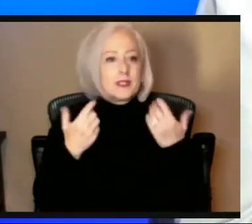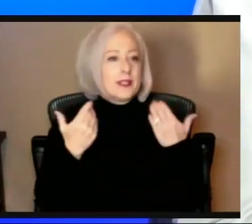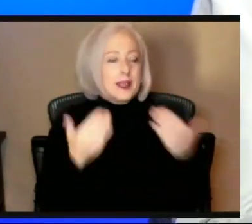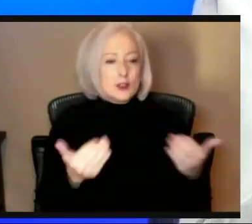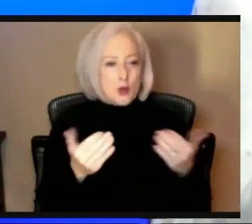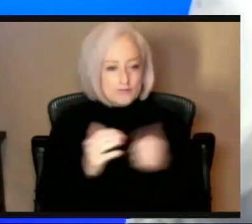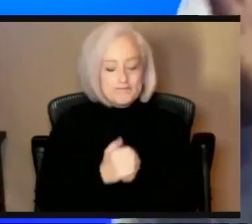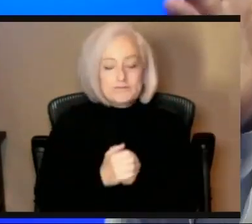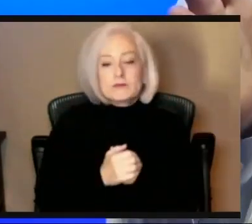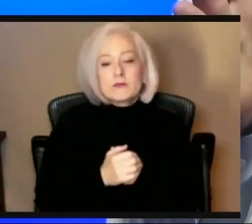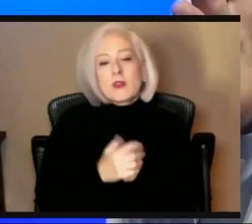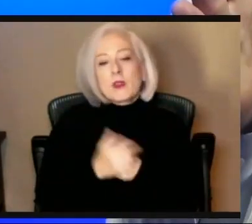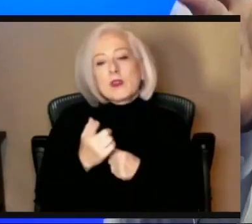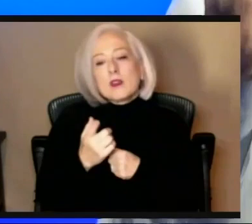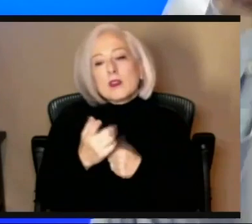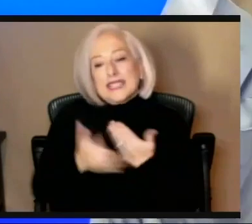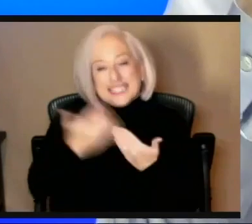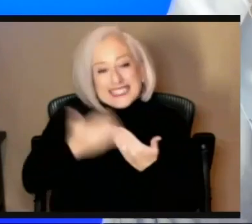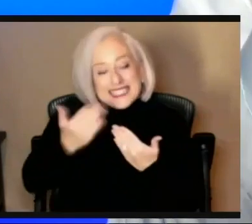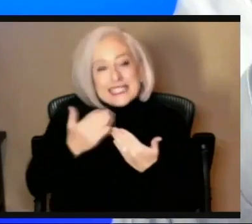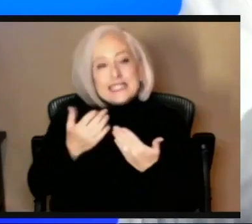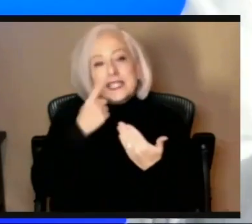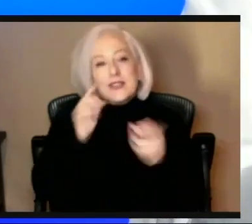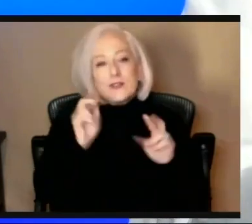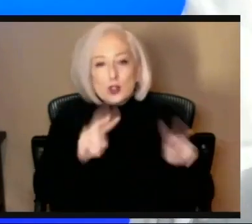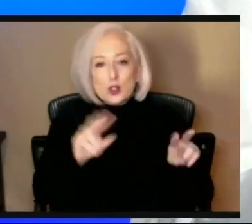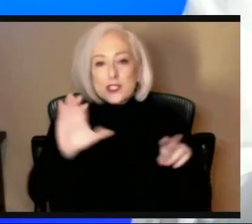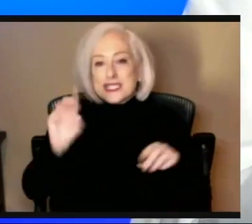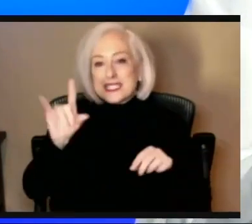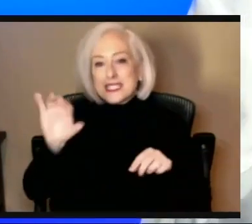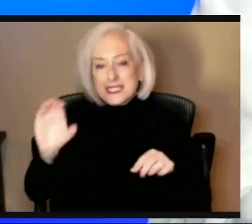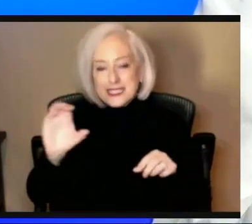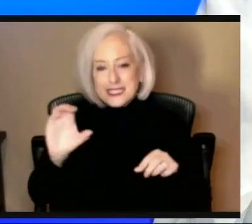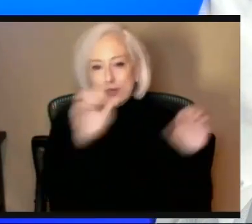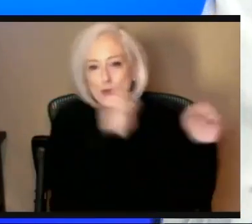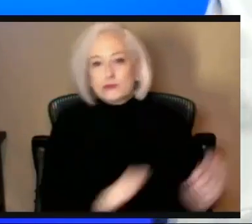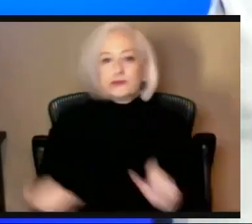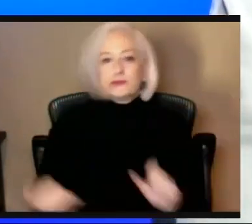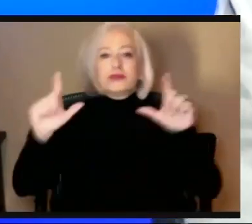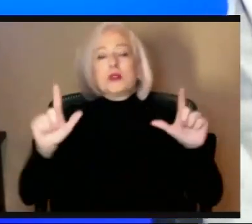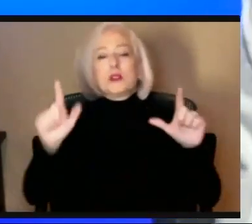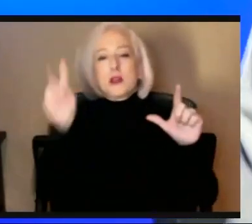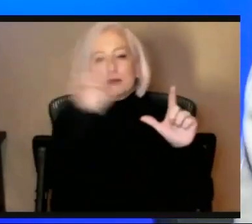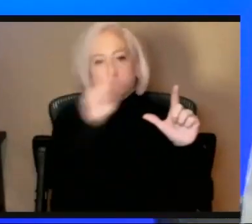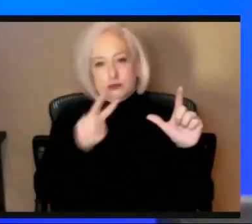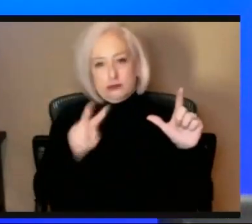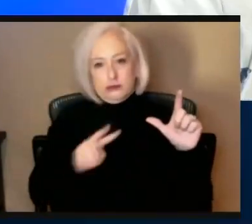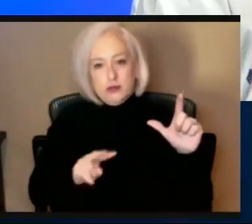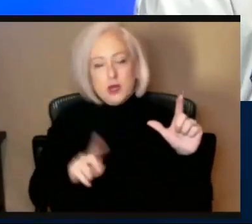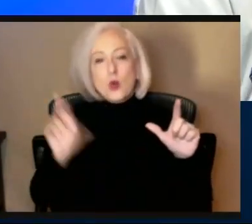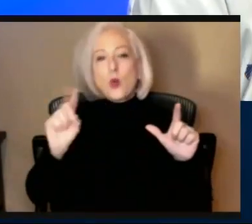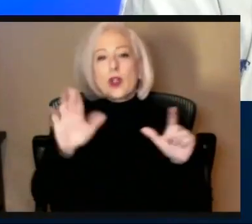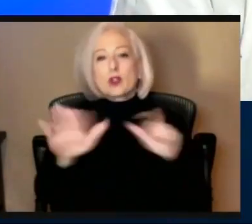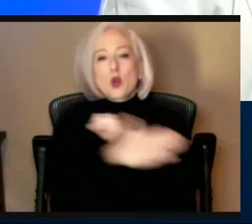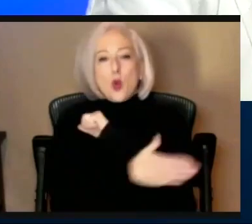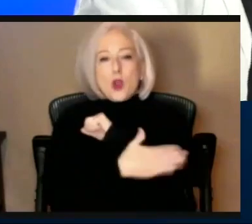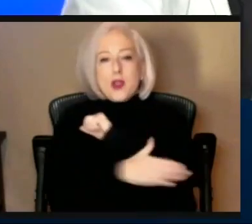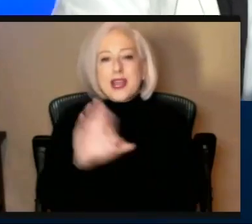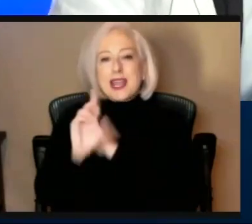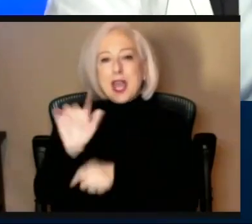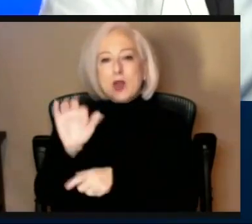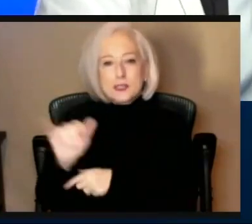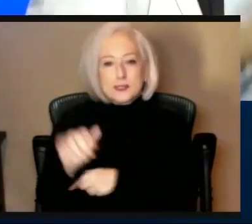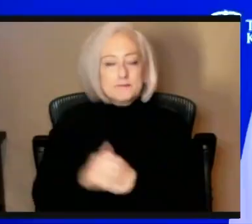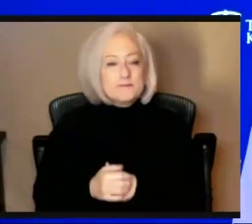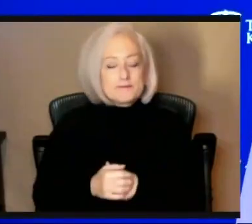it's easy. If you go see the CDC tracker, it'll take you right to the website to show you where your county is. Yeah, I think that's important. We've always said